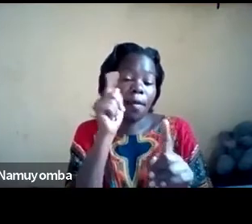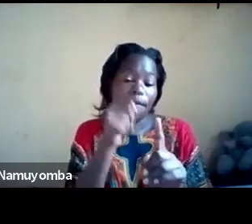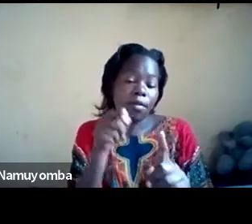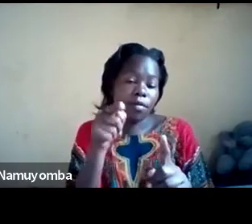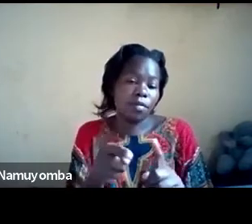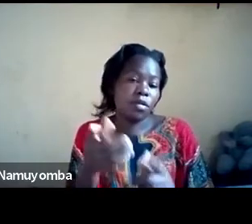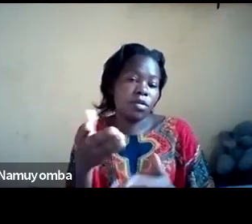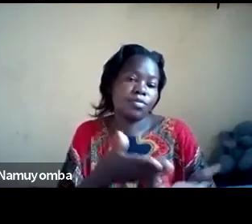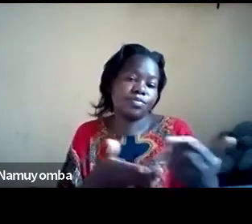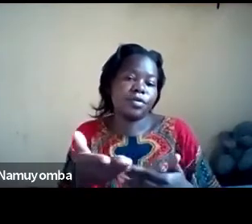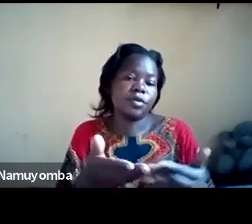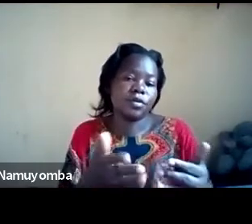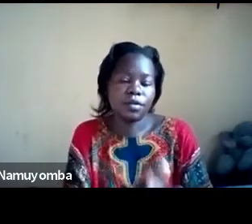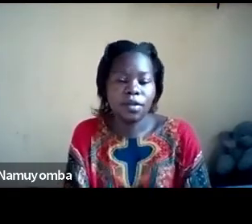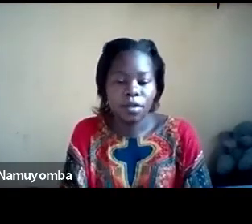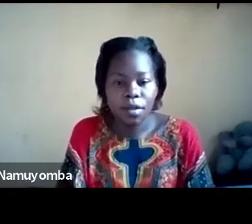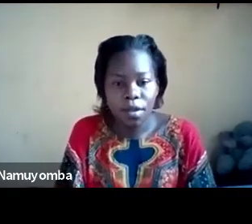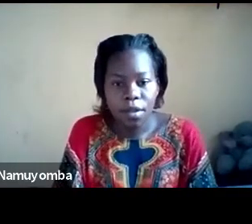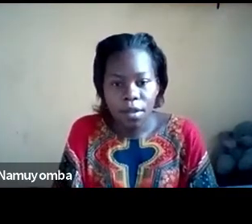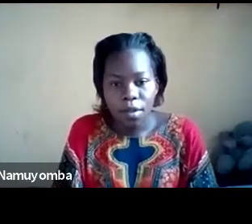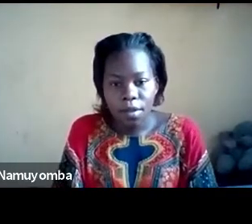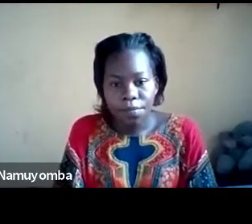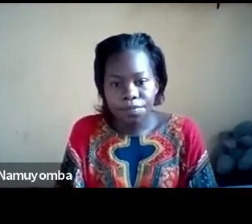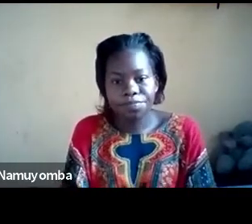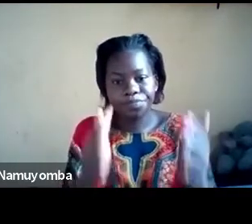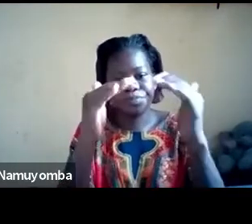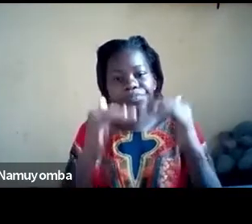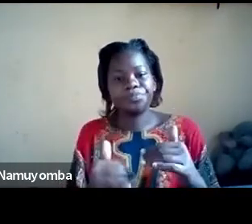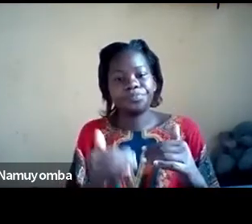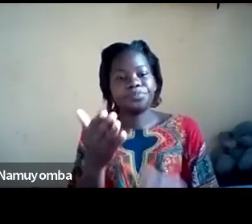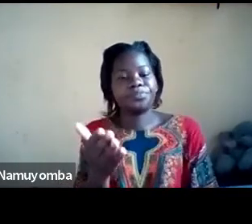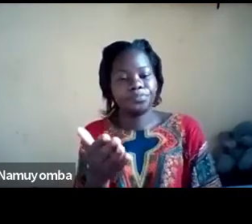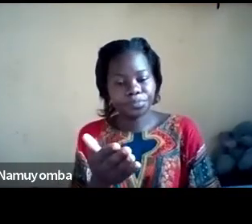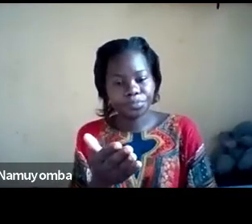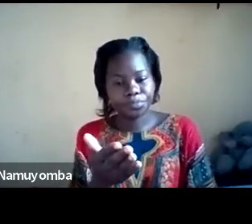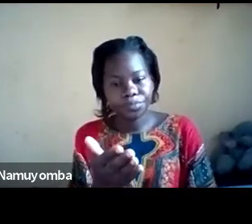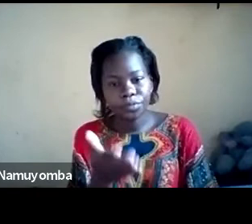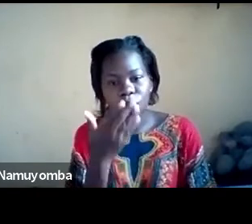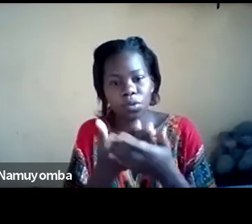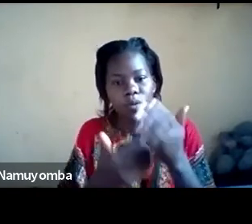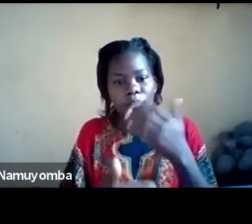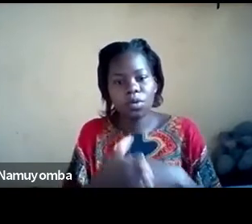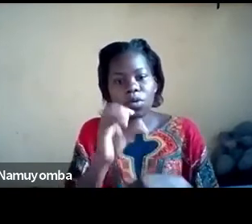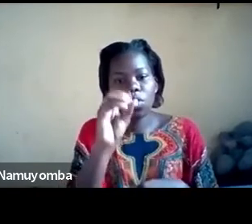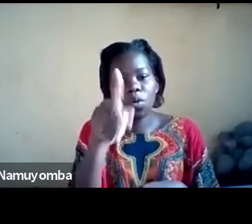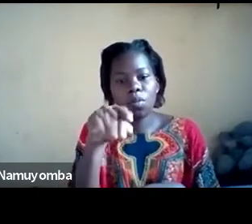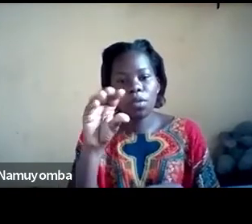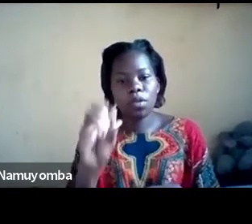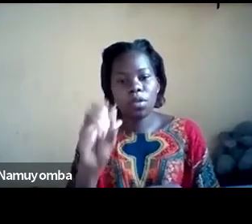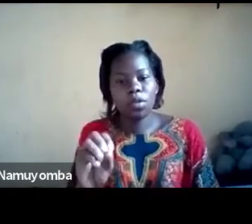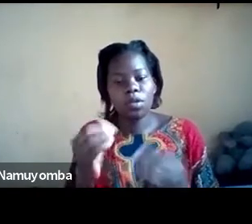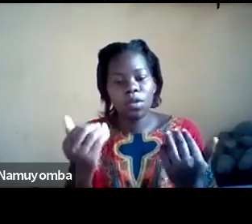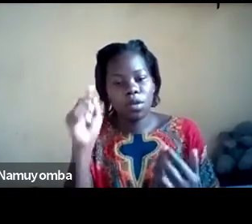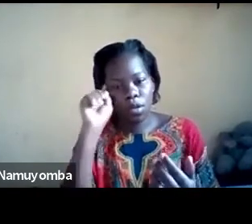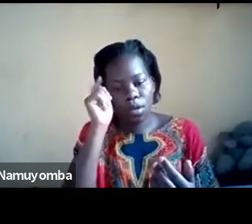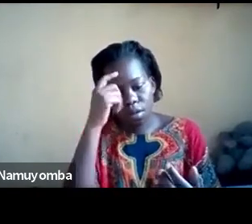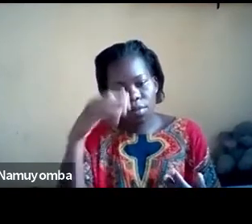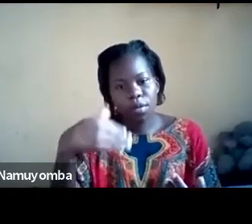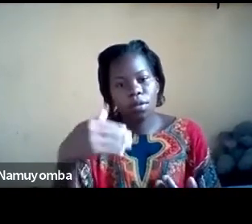sections. The next one is, good morning, this is Opio Kennedy. Apparently the government is moving to formalization